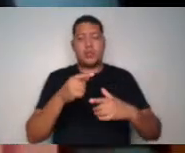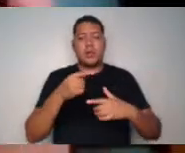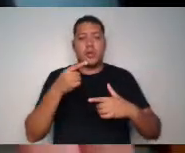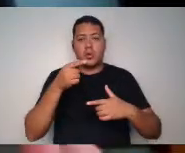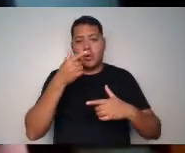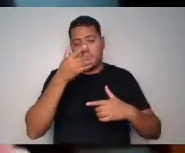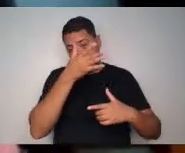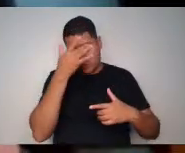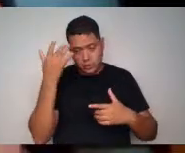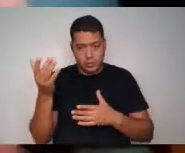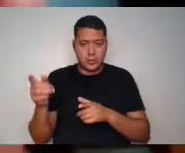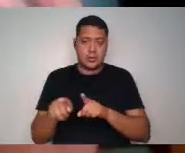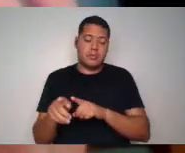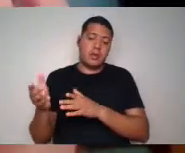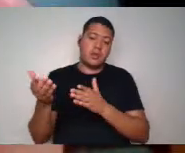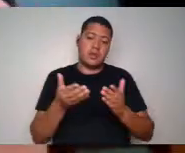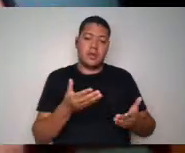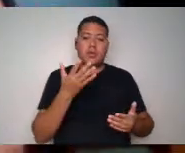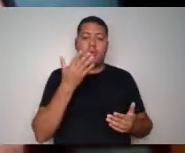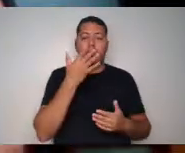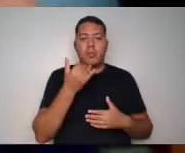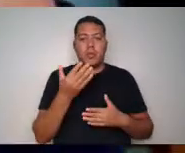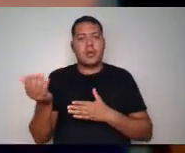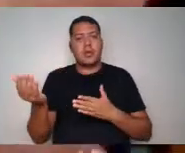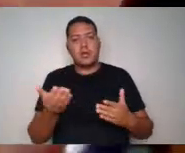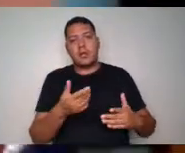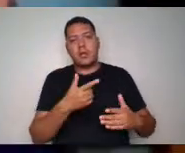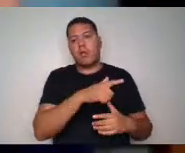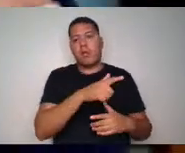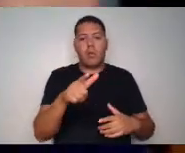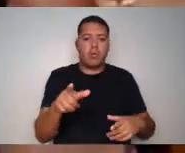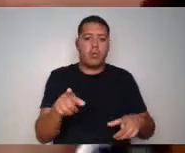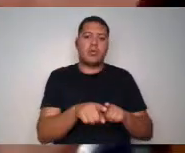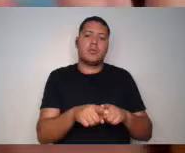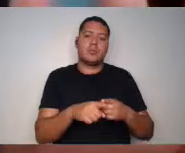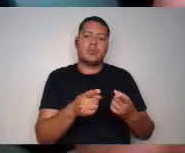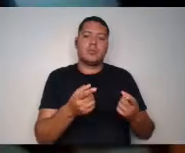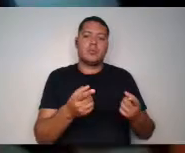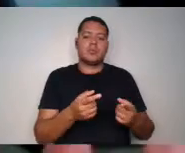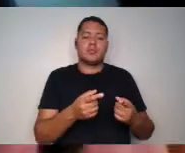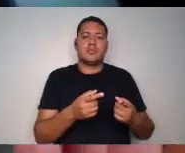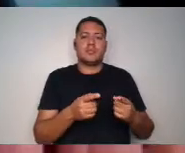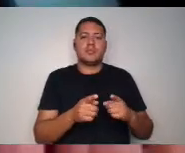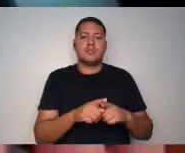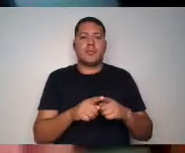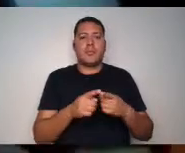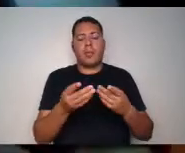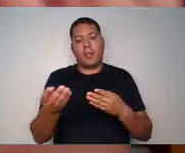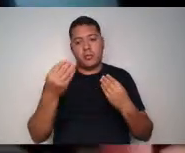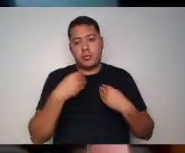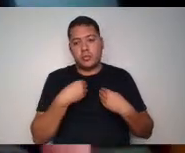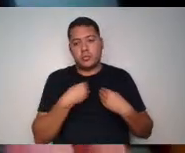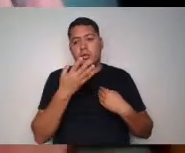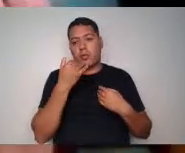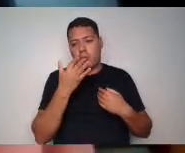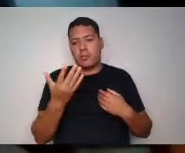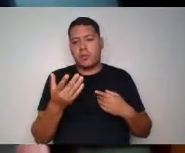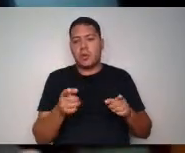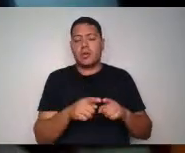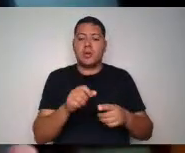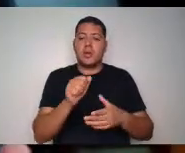behind the task, there is a person, and the person that brings us food, or the